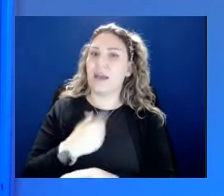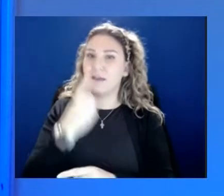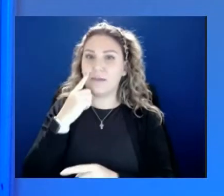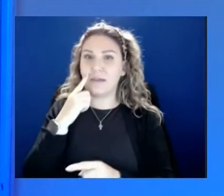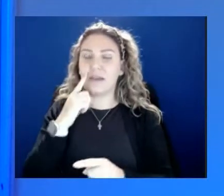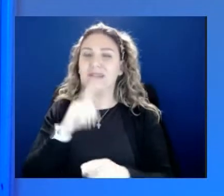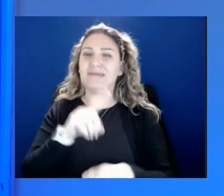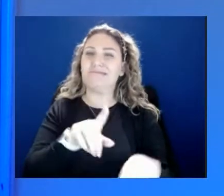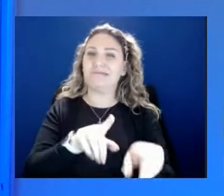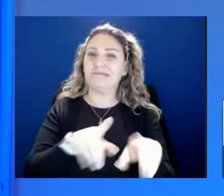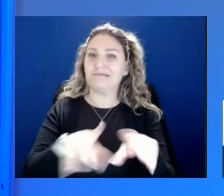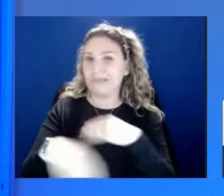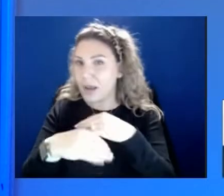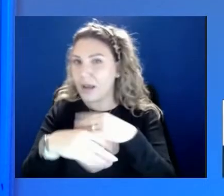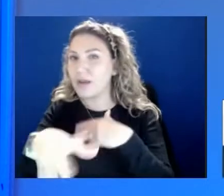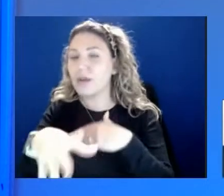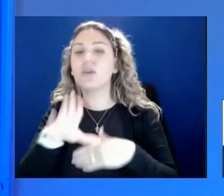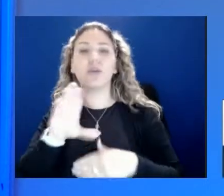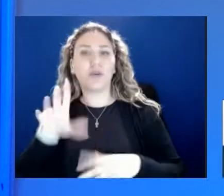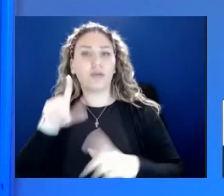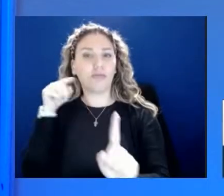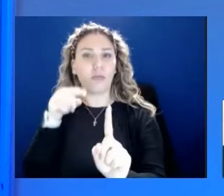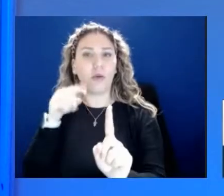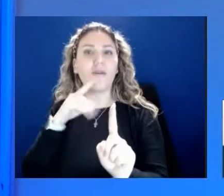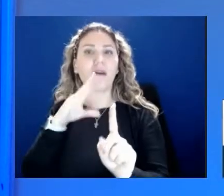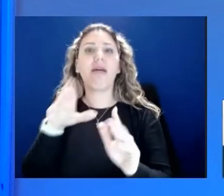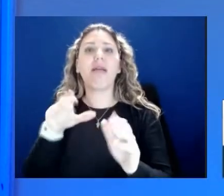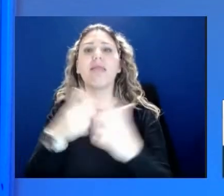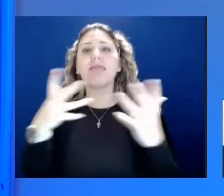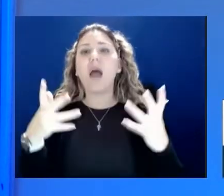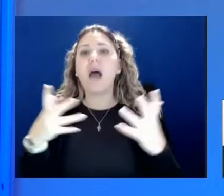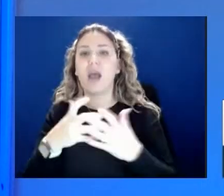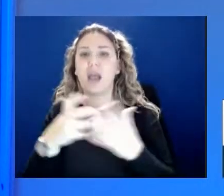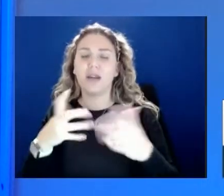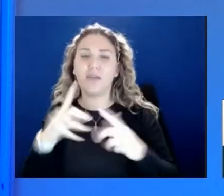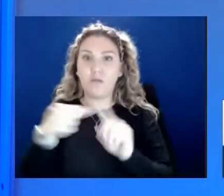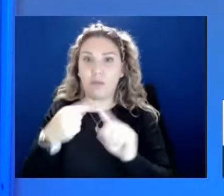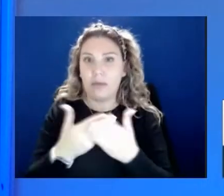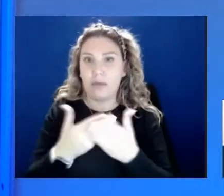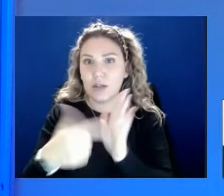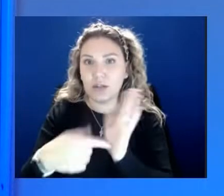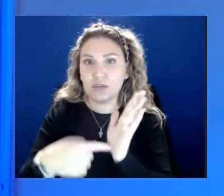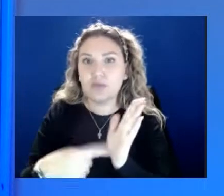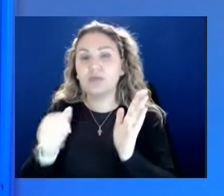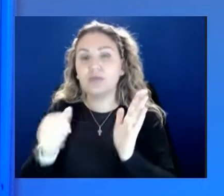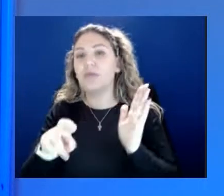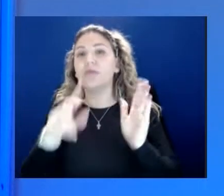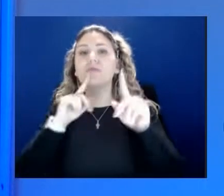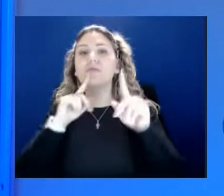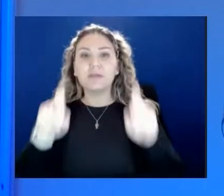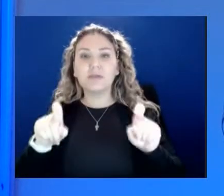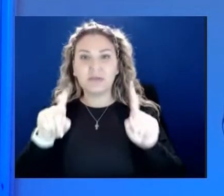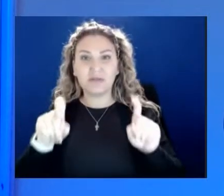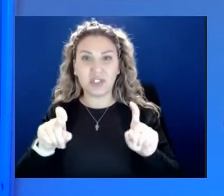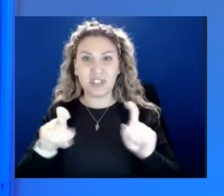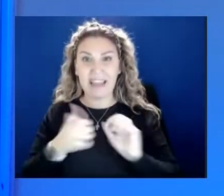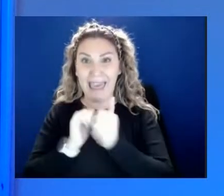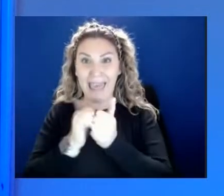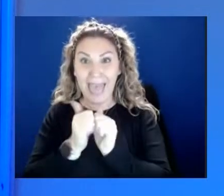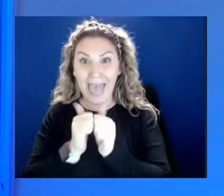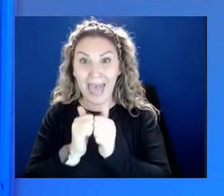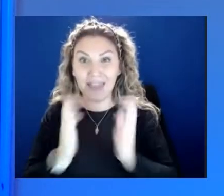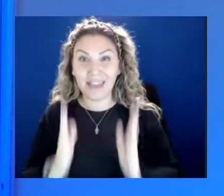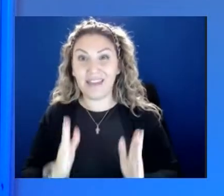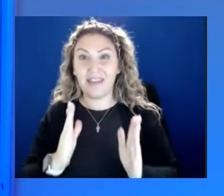play around a lot of the deadlines and the pressure. One thing we've seen a lot of is just athletes and the pressure that are on